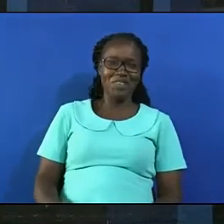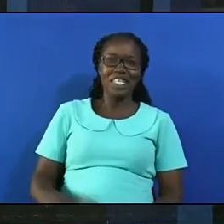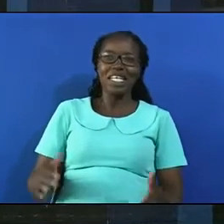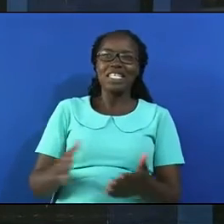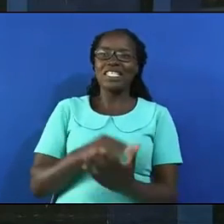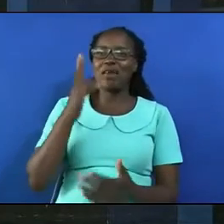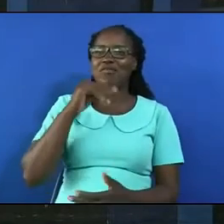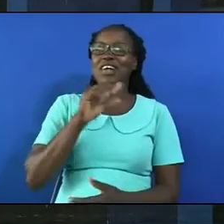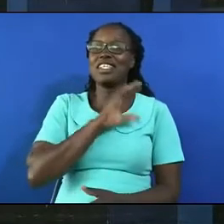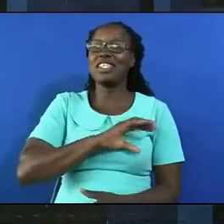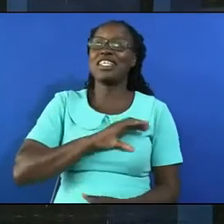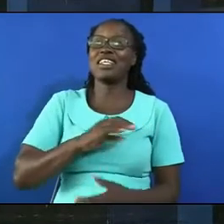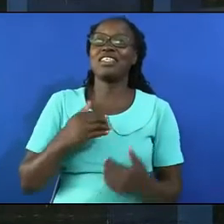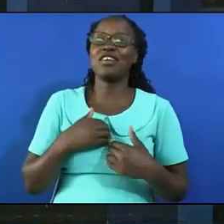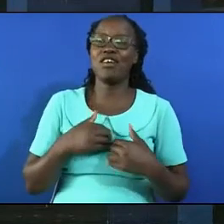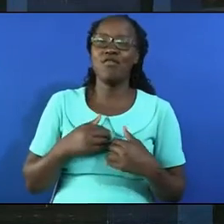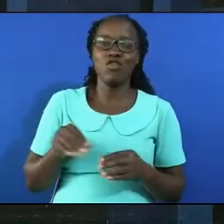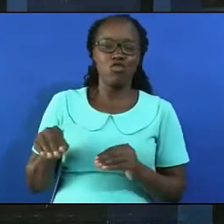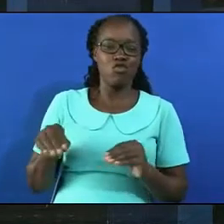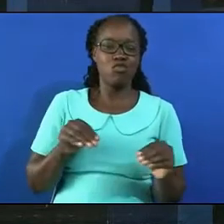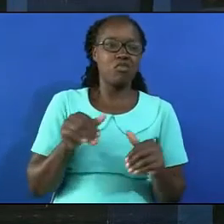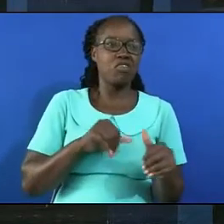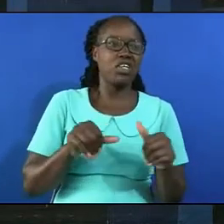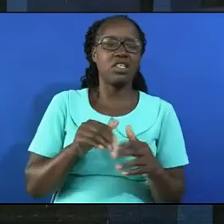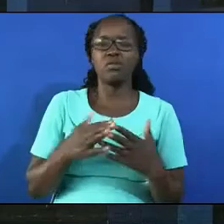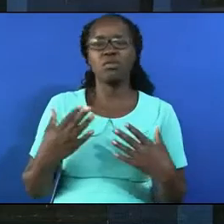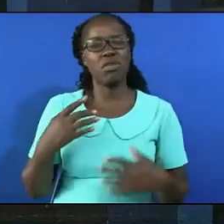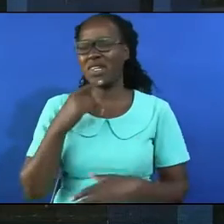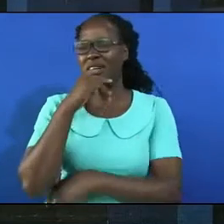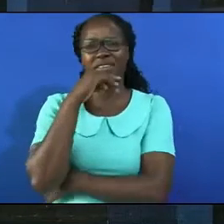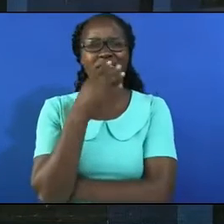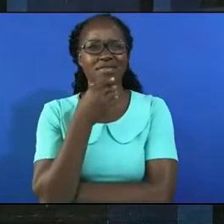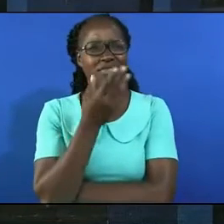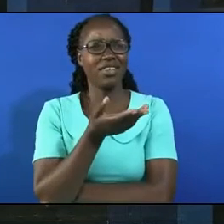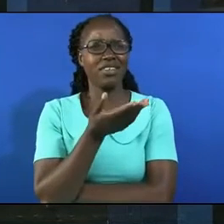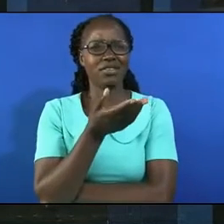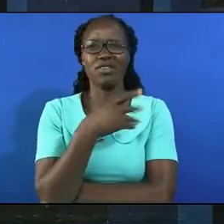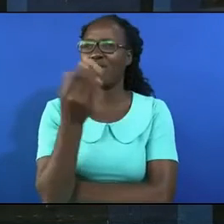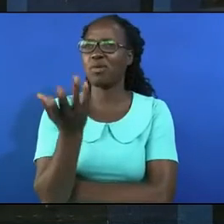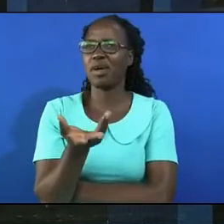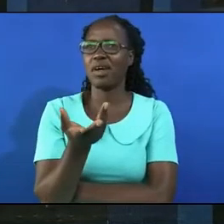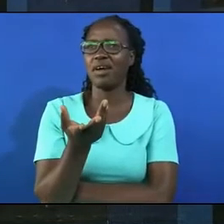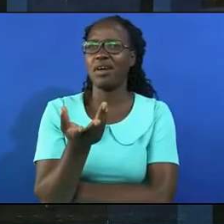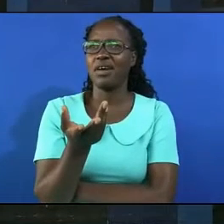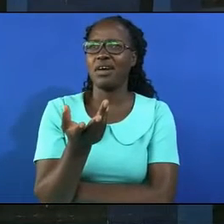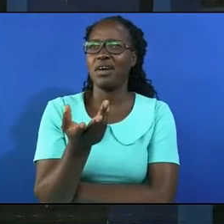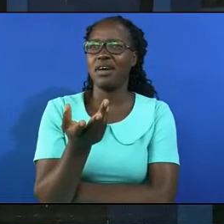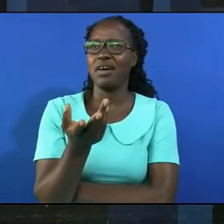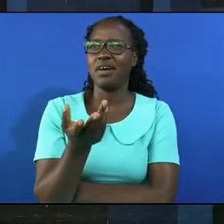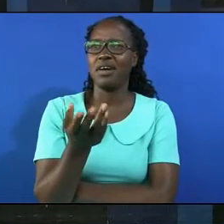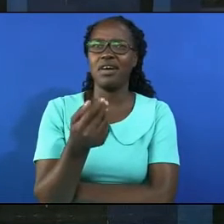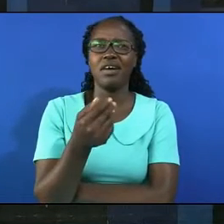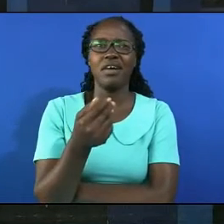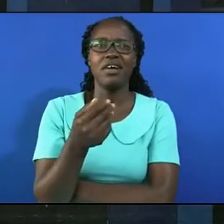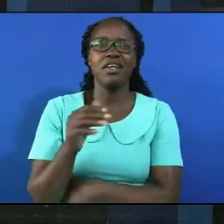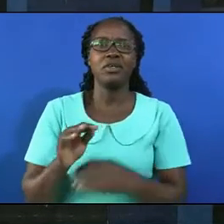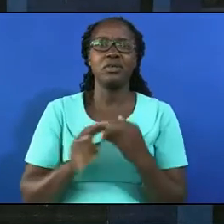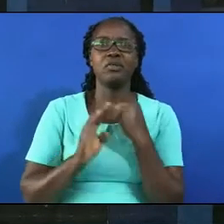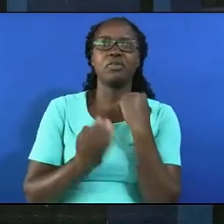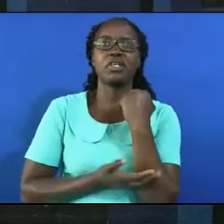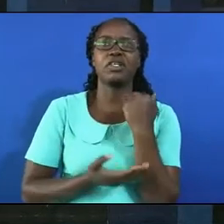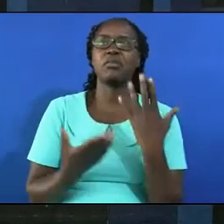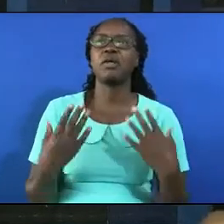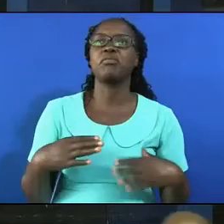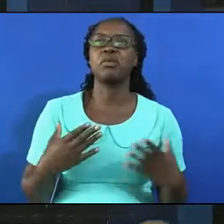Some funny character you are moving around with, and people are wondering, where is this going? You end up getting impregnated